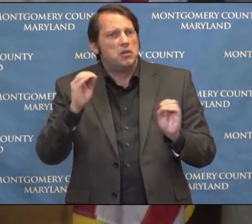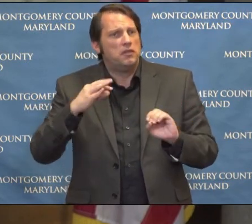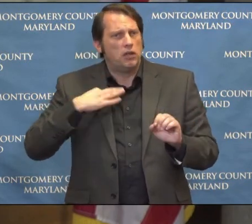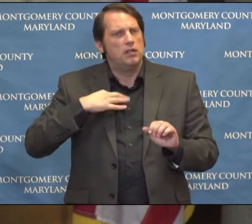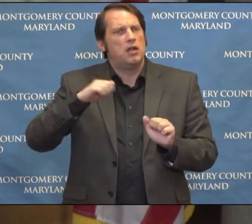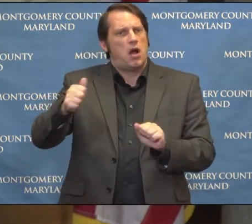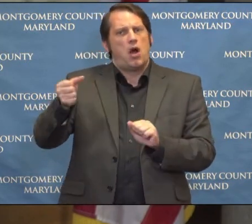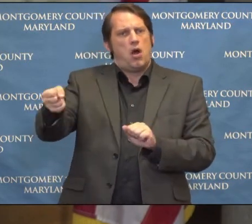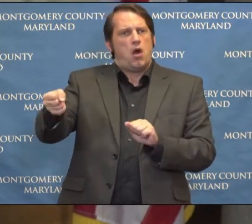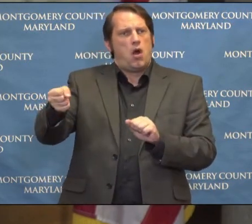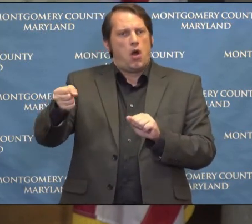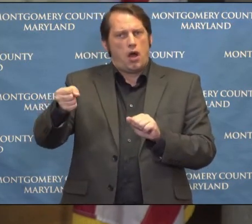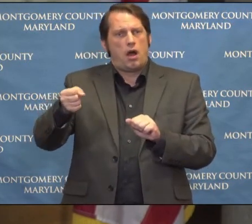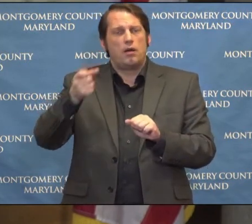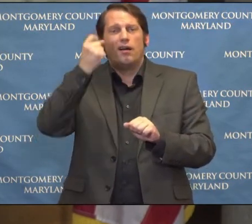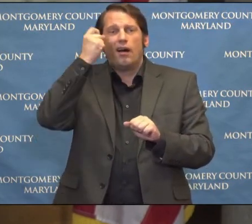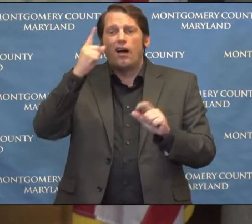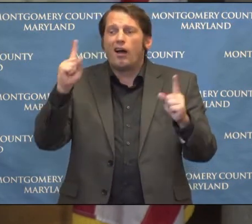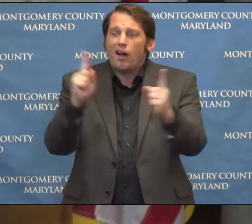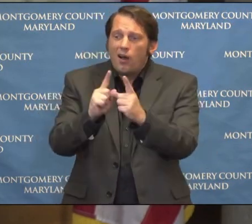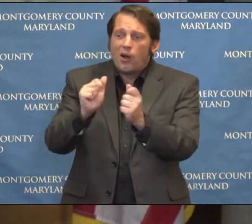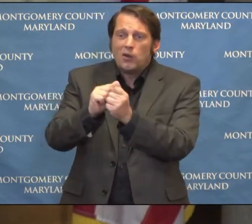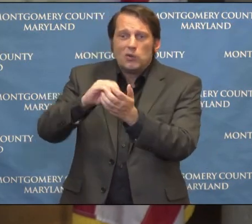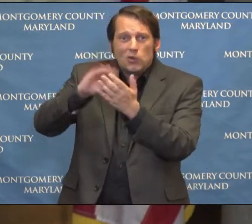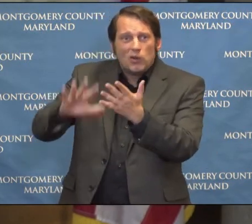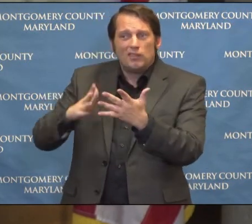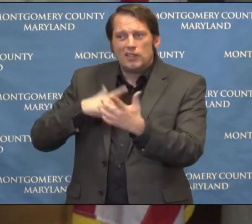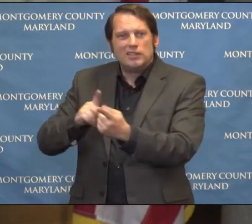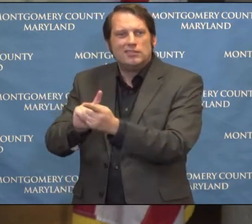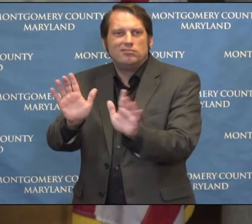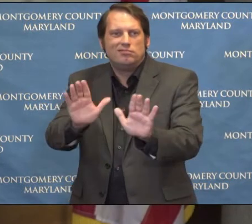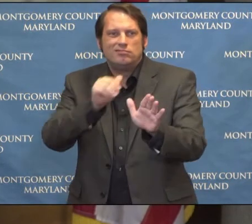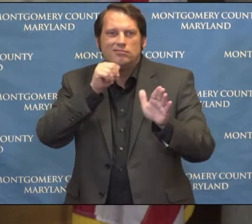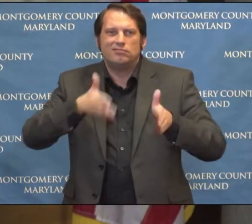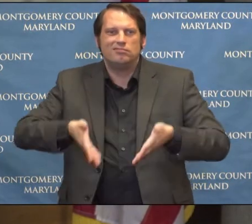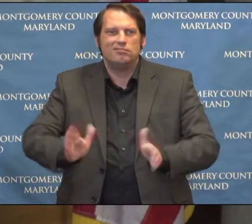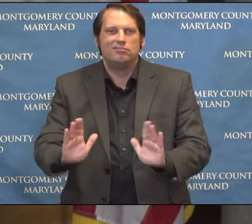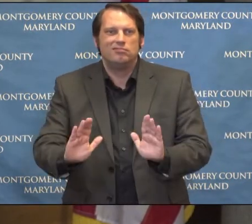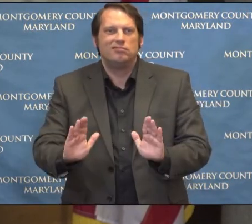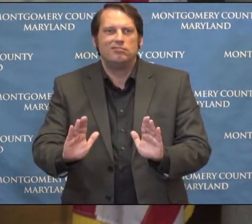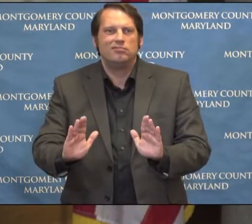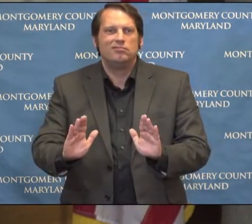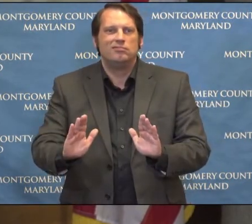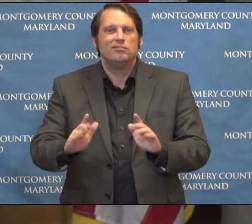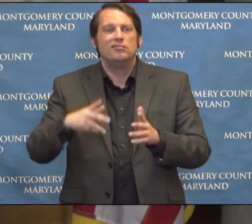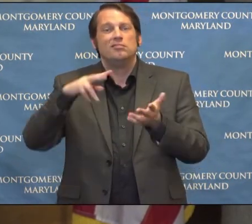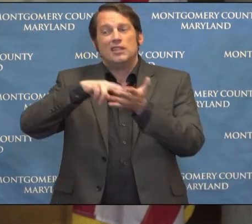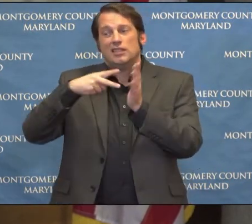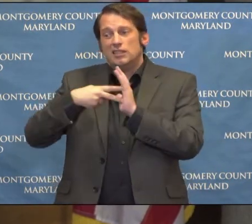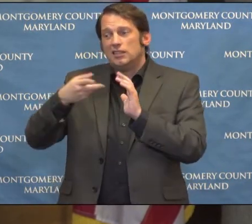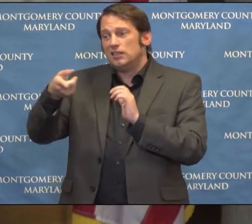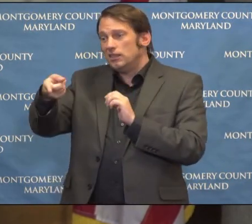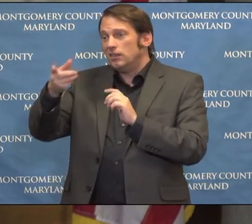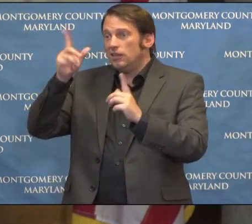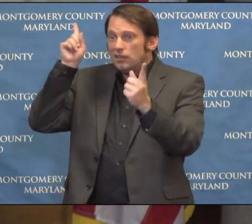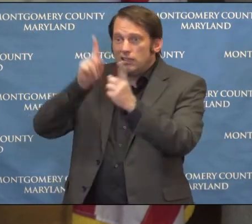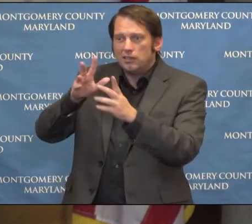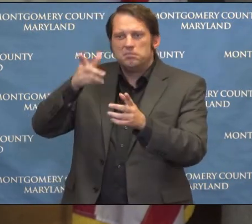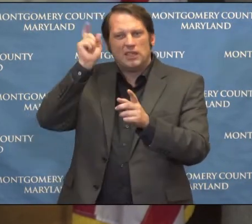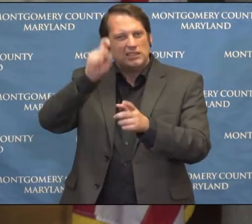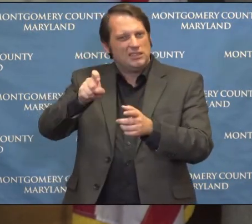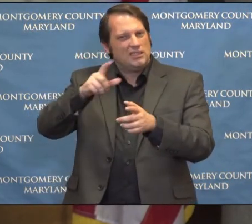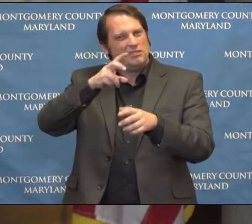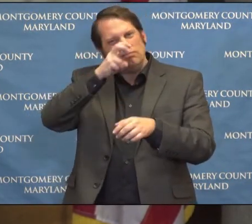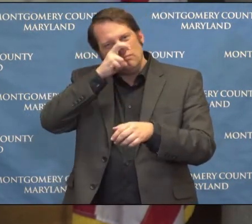students if they haven't had that clearance done, fingerprinting and Child Protective Service background checks. But if